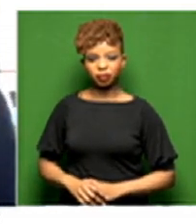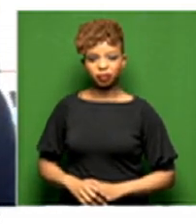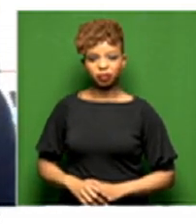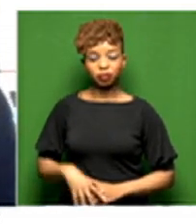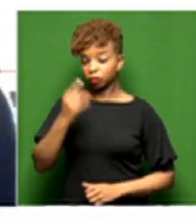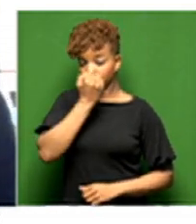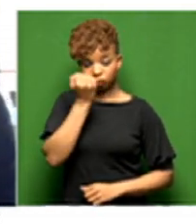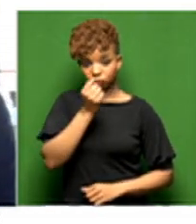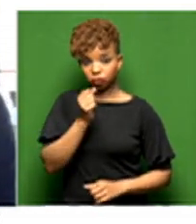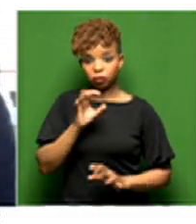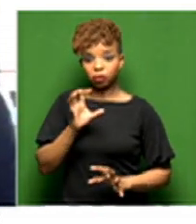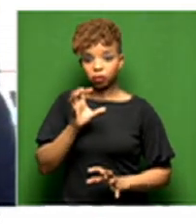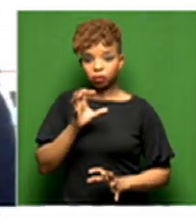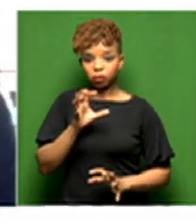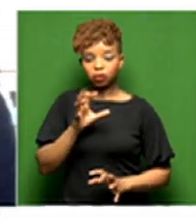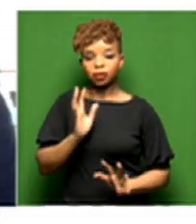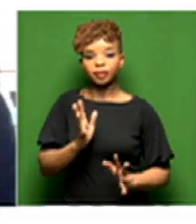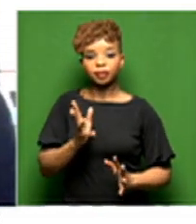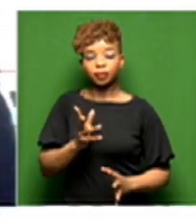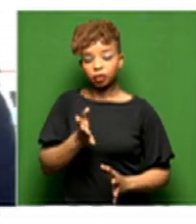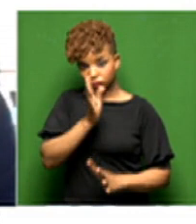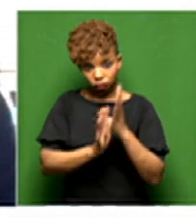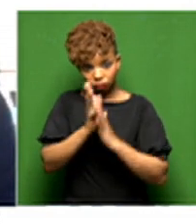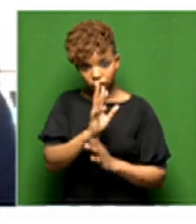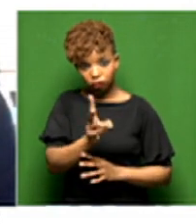Sorry, I lost you there for a second. I think the question was,